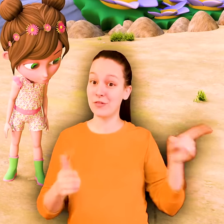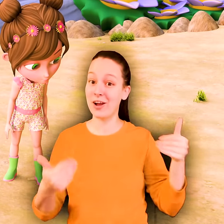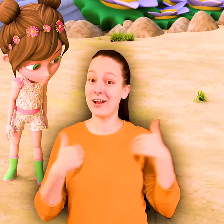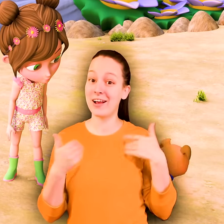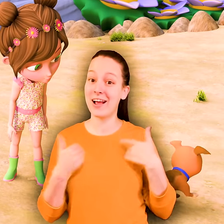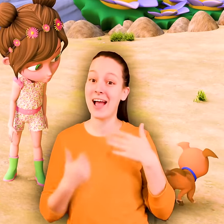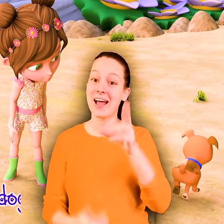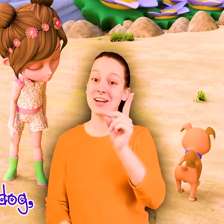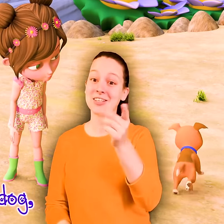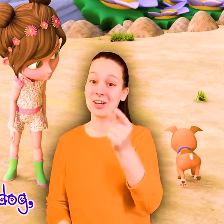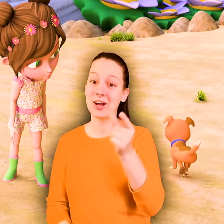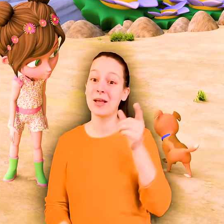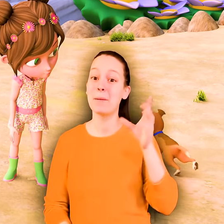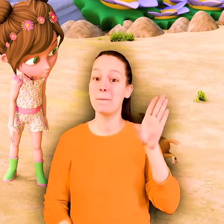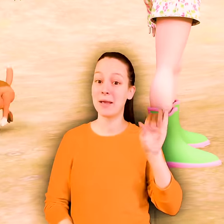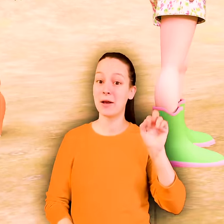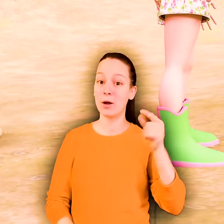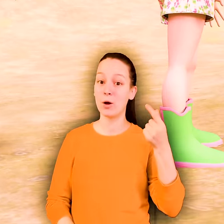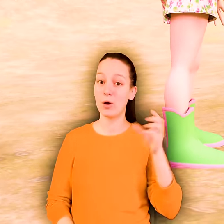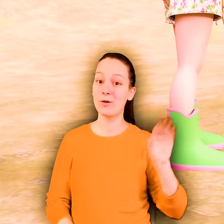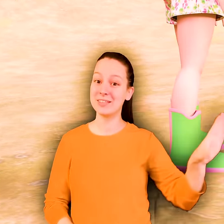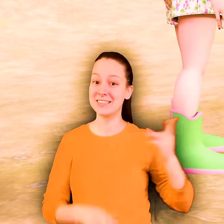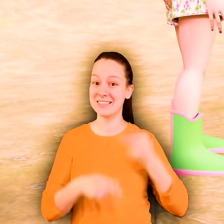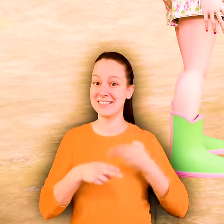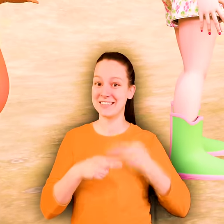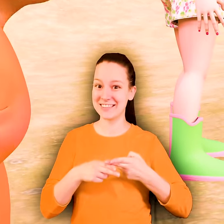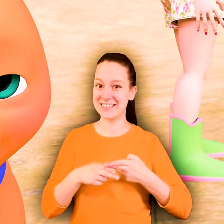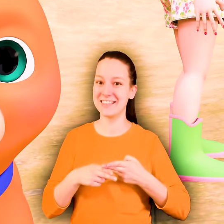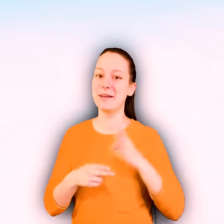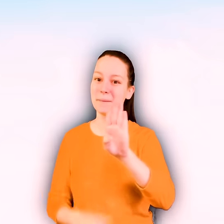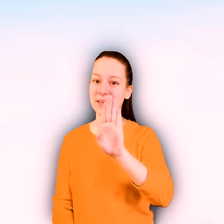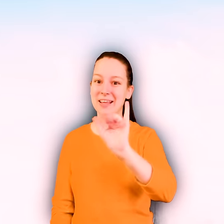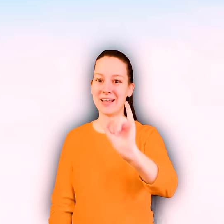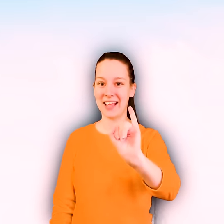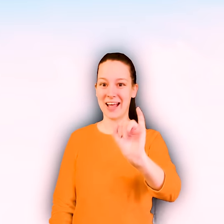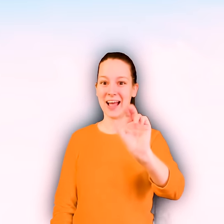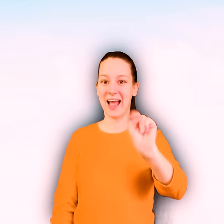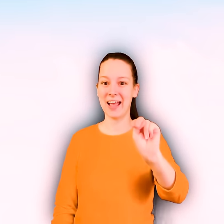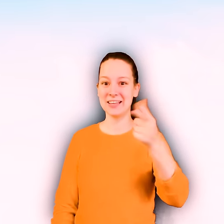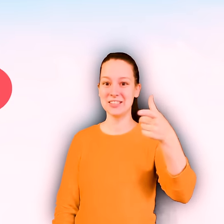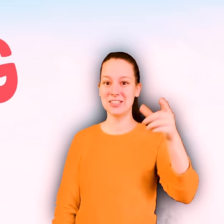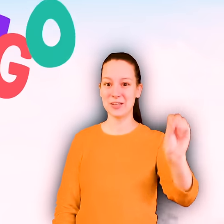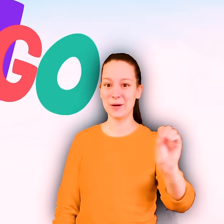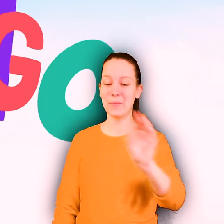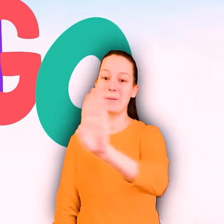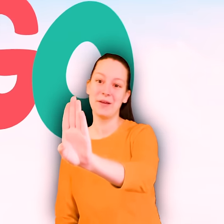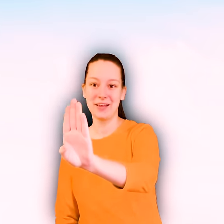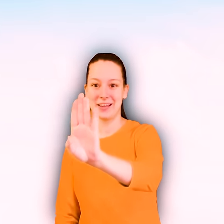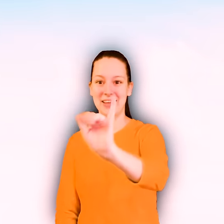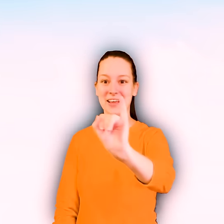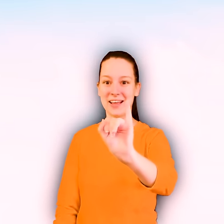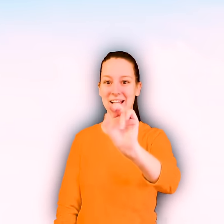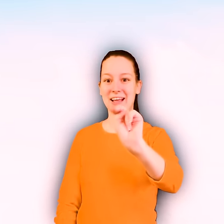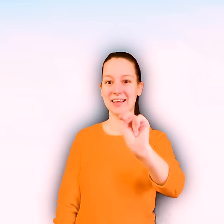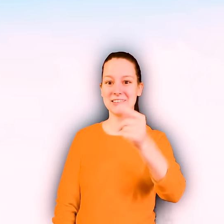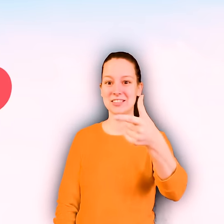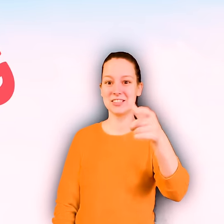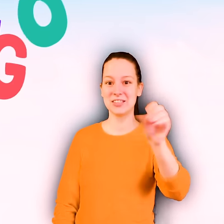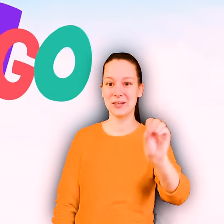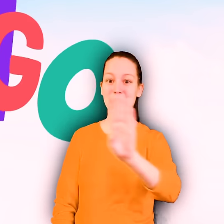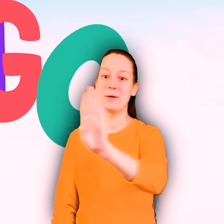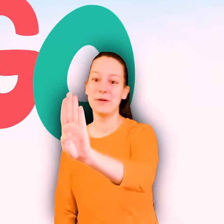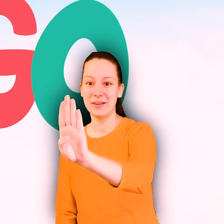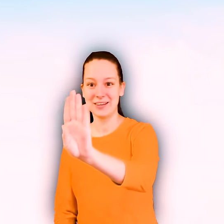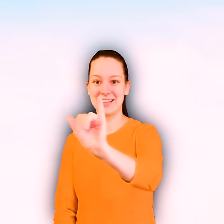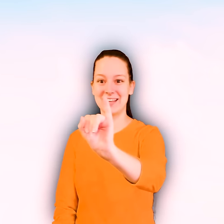there was a farmer who had a dog and bingo was his name-o b-i-n-g-o b-i-n-g-o